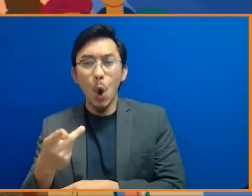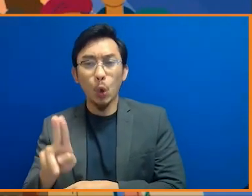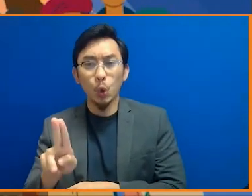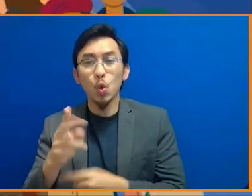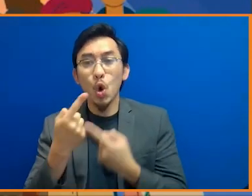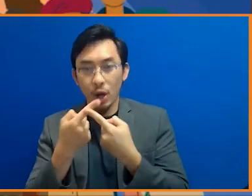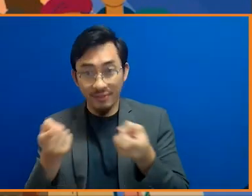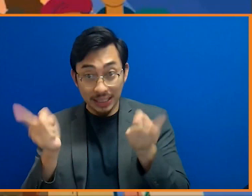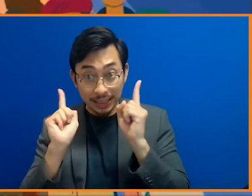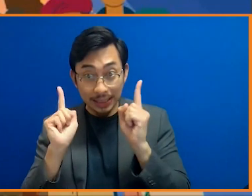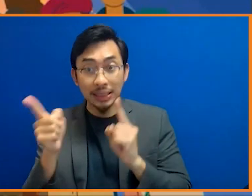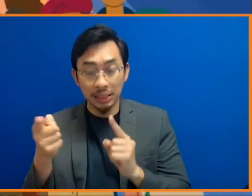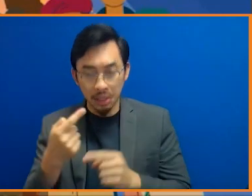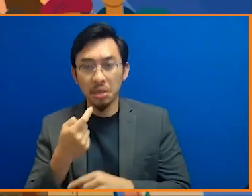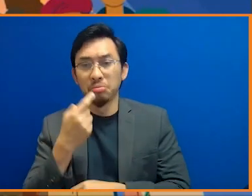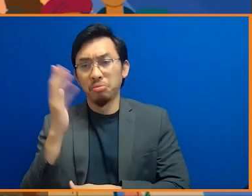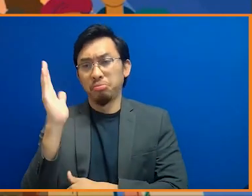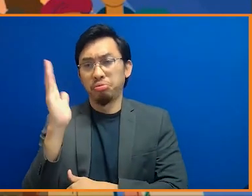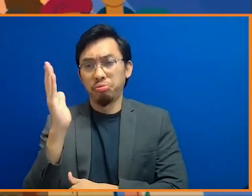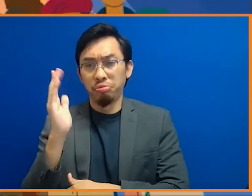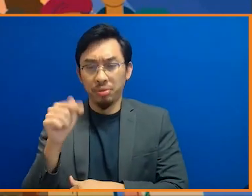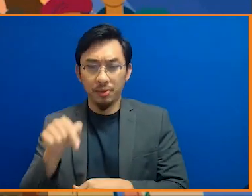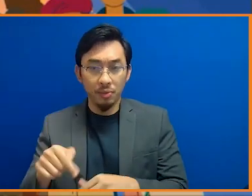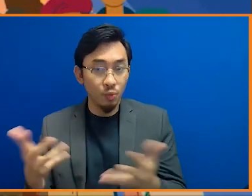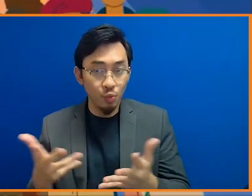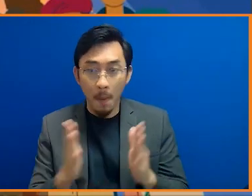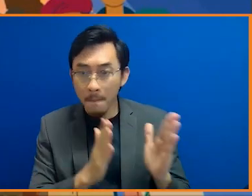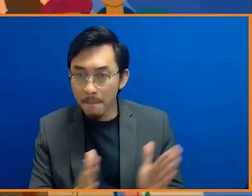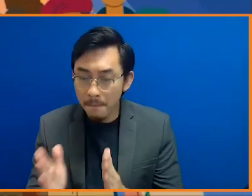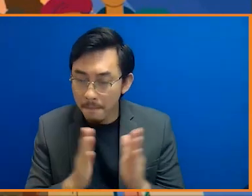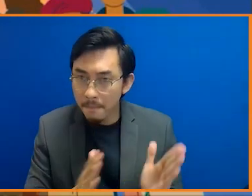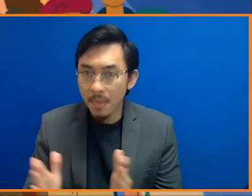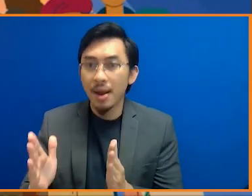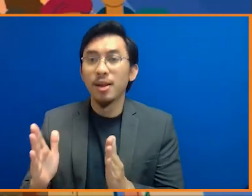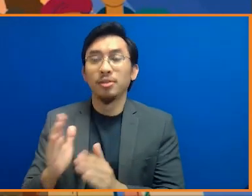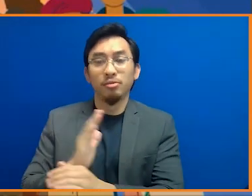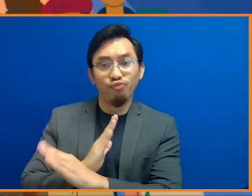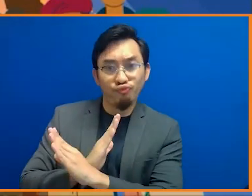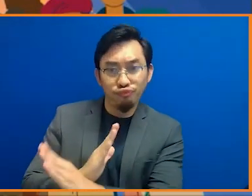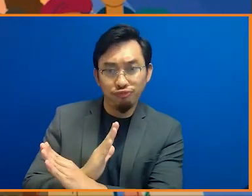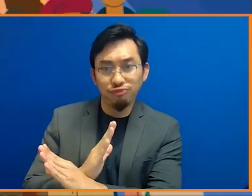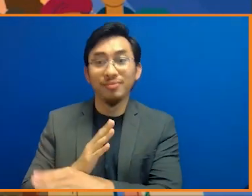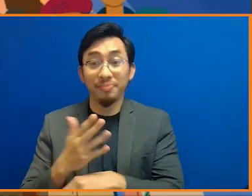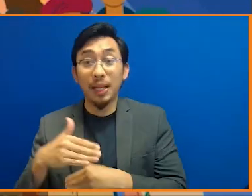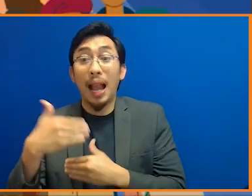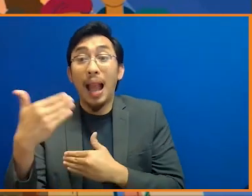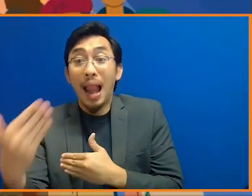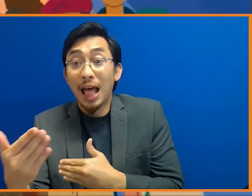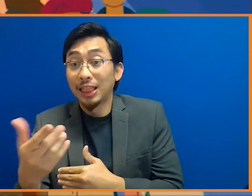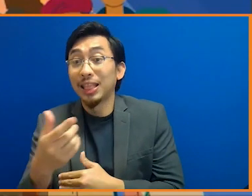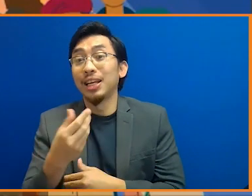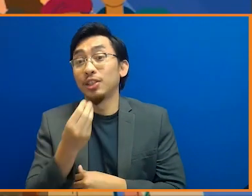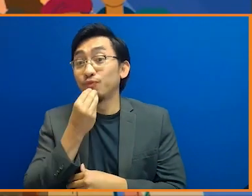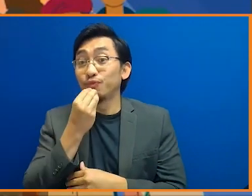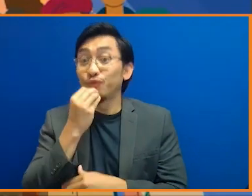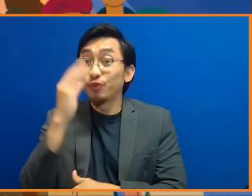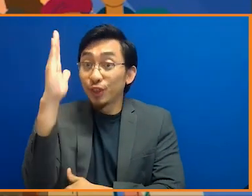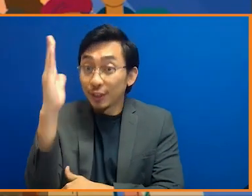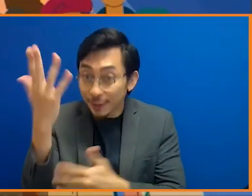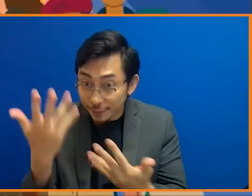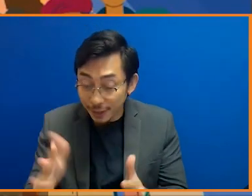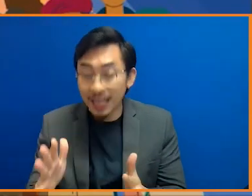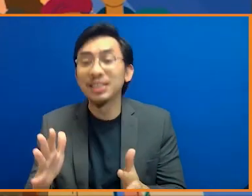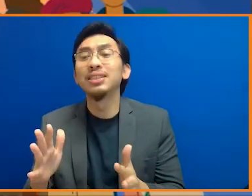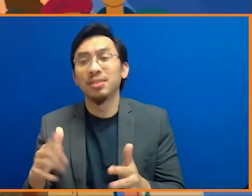University. Um, So he will talk about preparedness and mitigation. And later on, after lunch